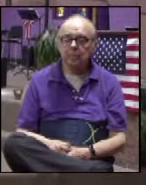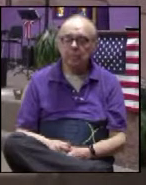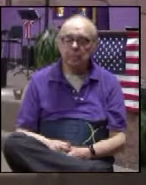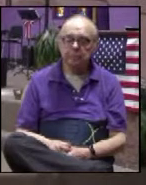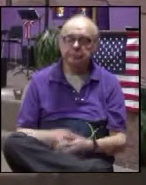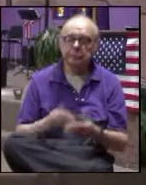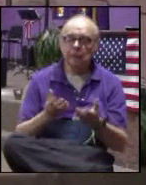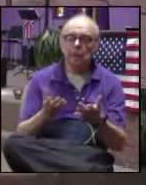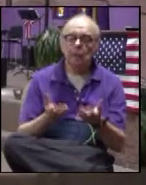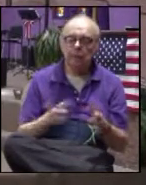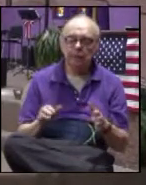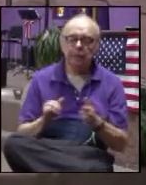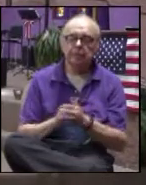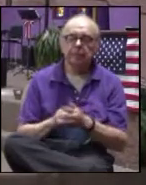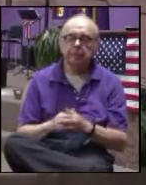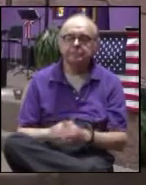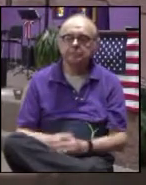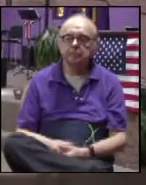I'm willing to do it.